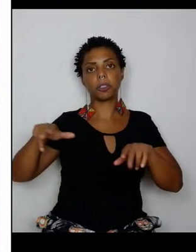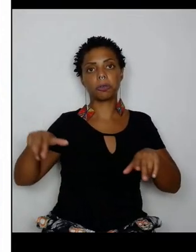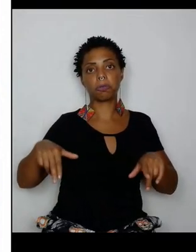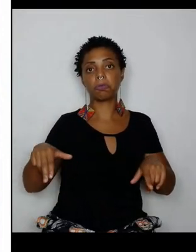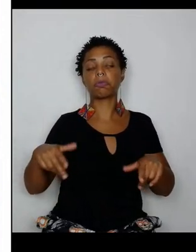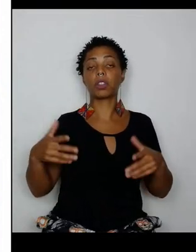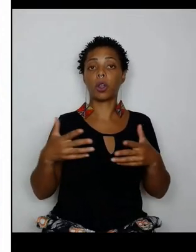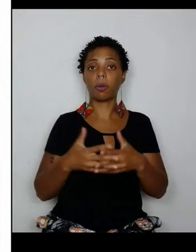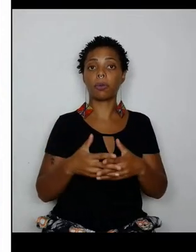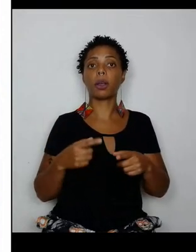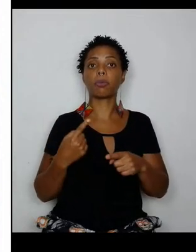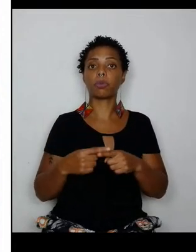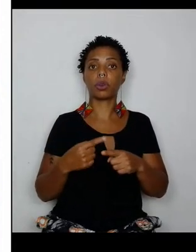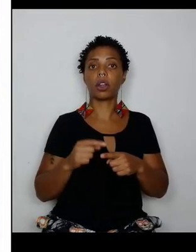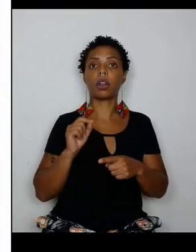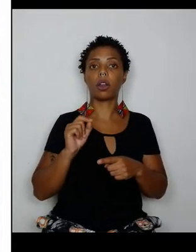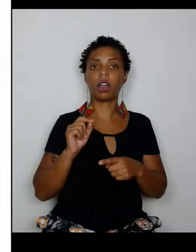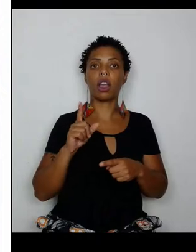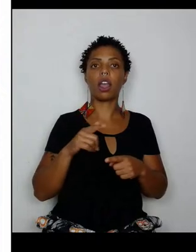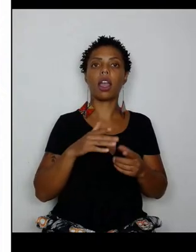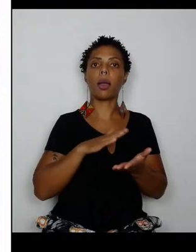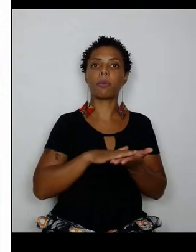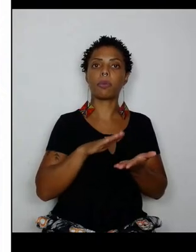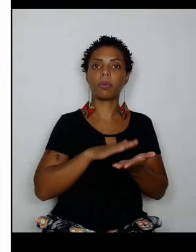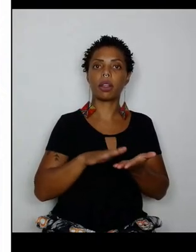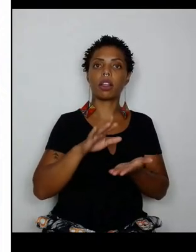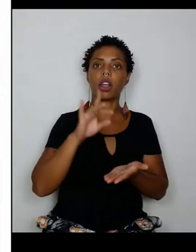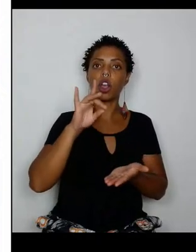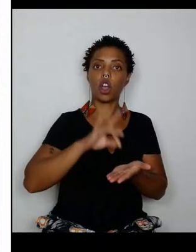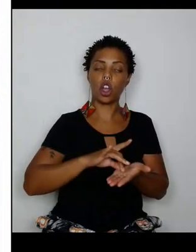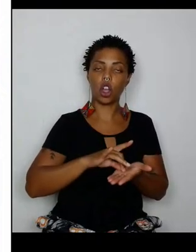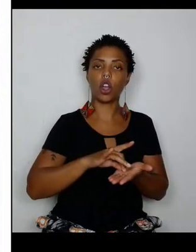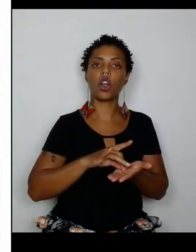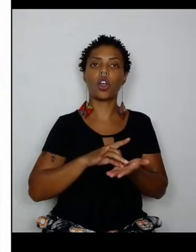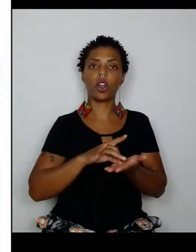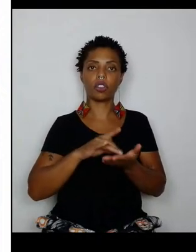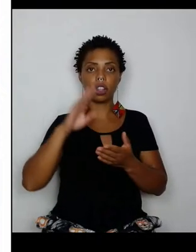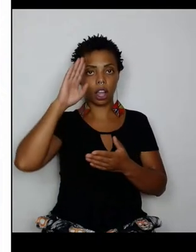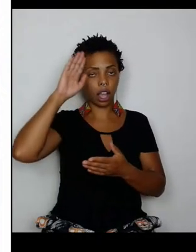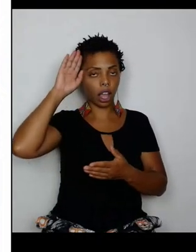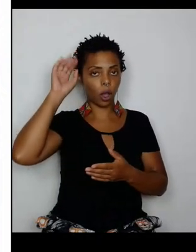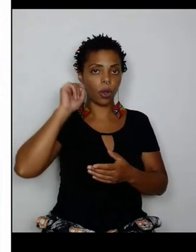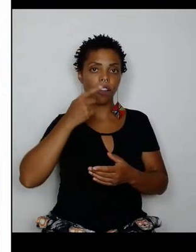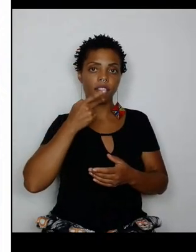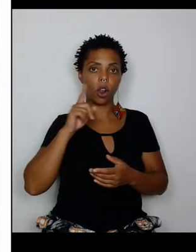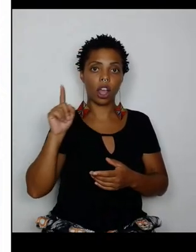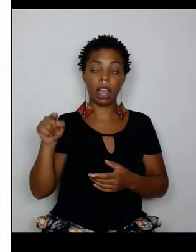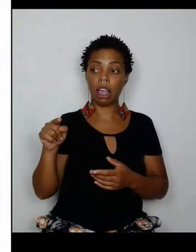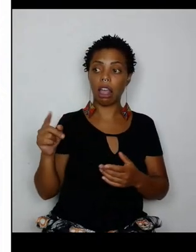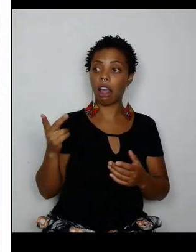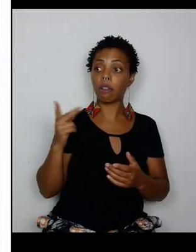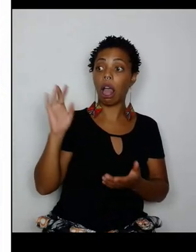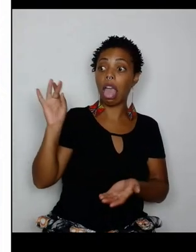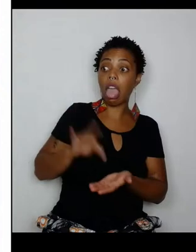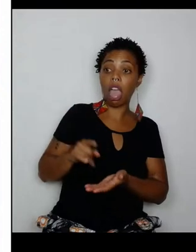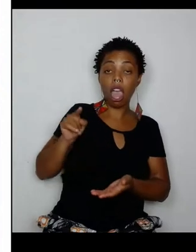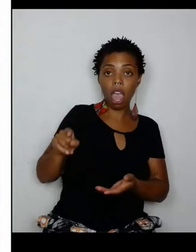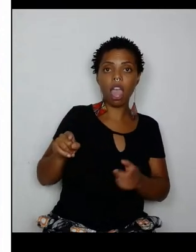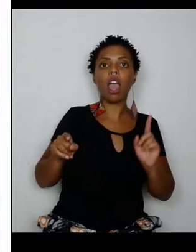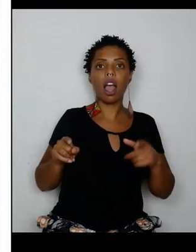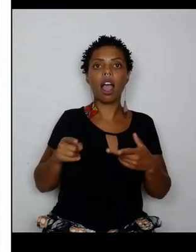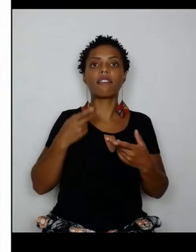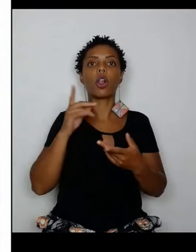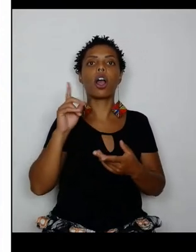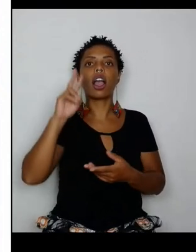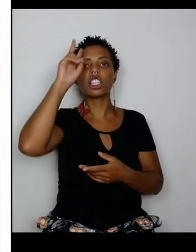publication the original misattribution became the authoritative history of the photograph erasing other